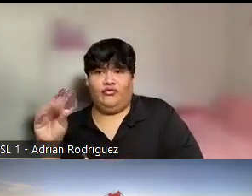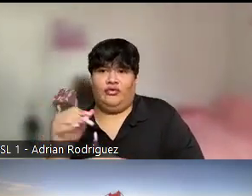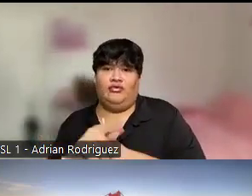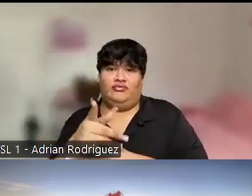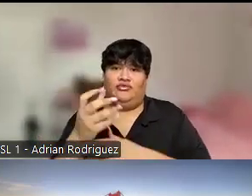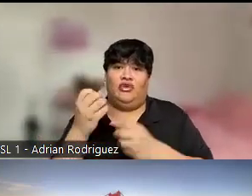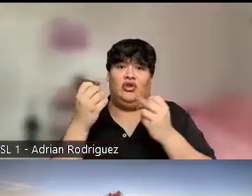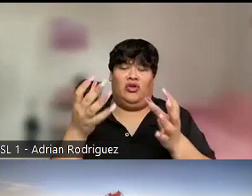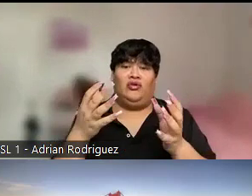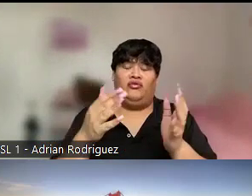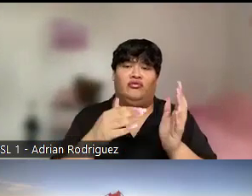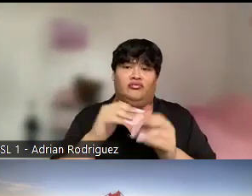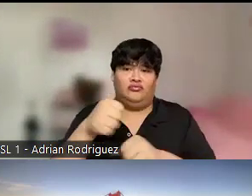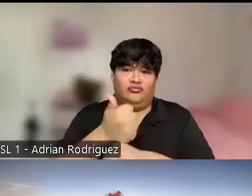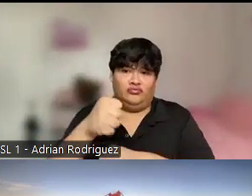by 2050.